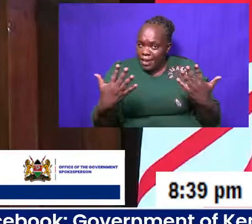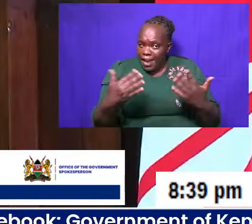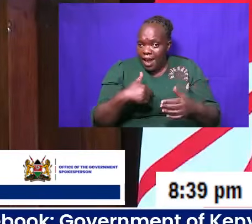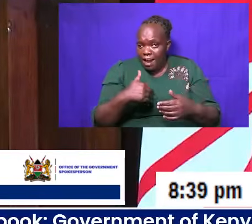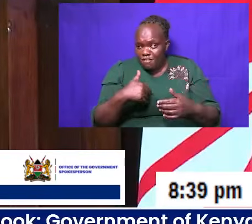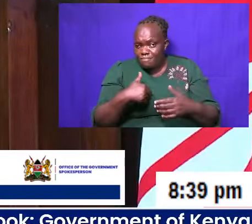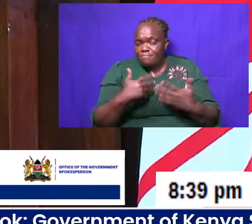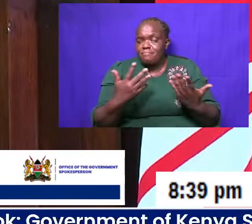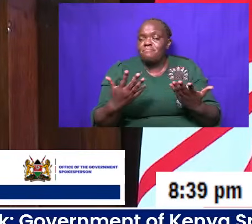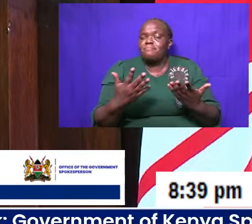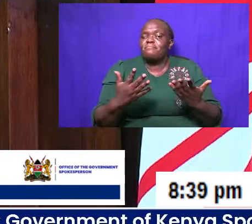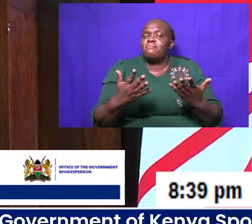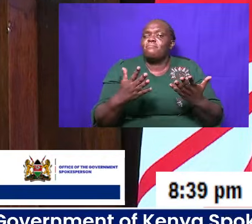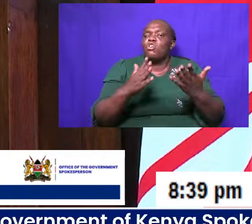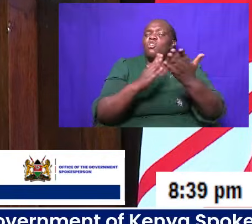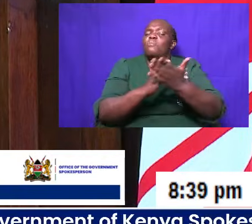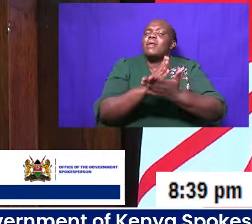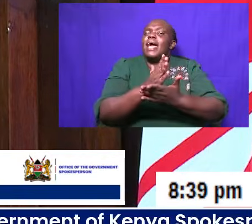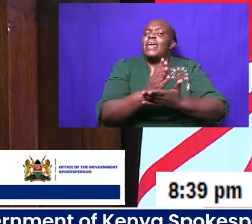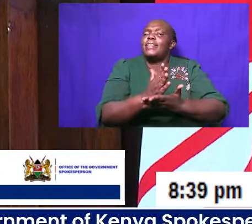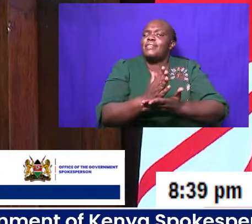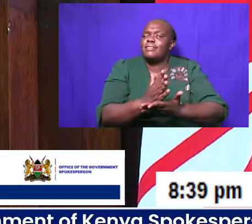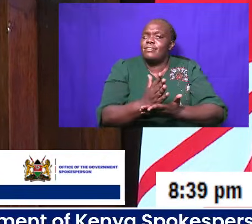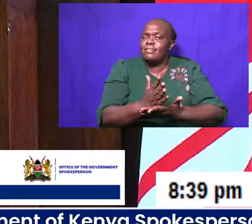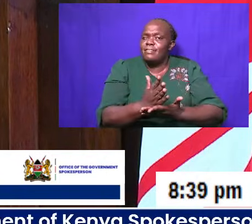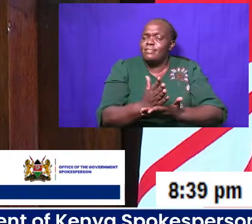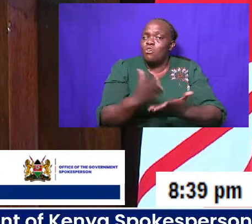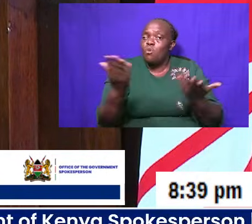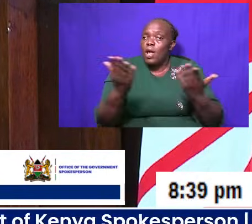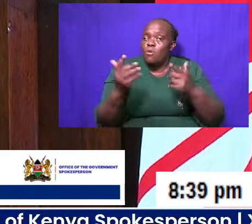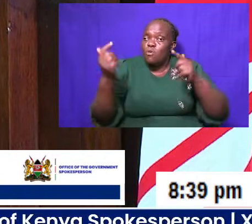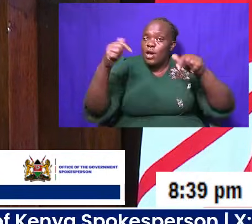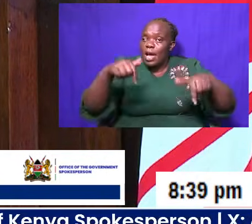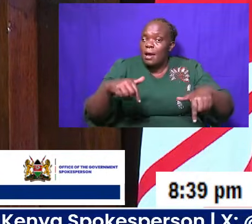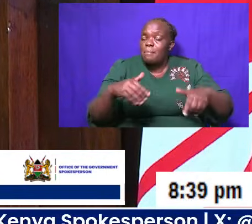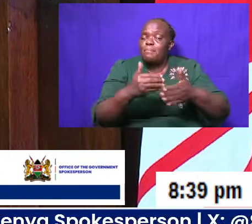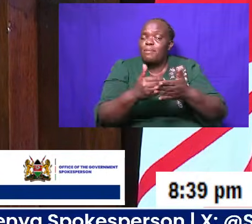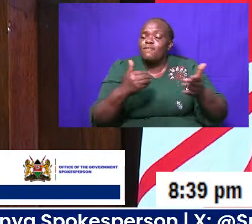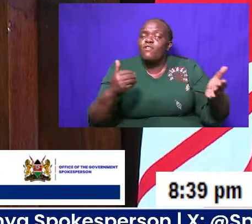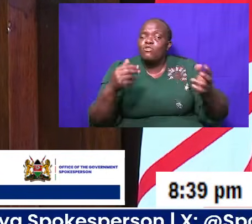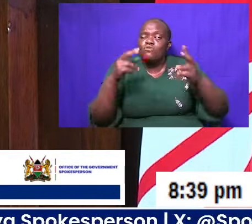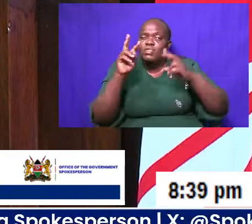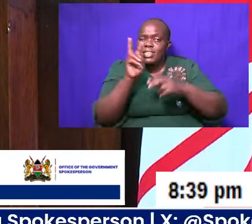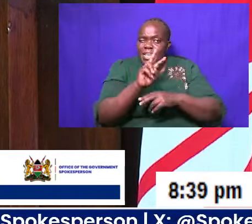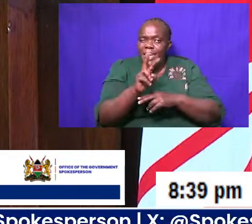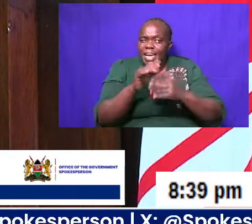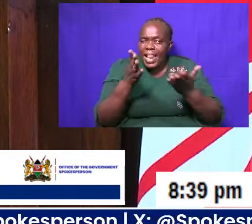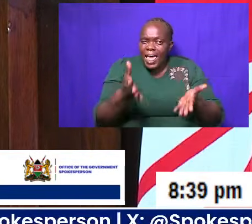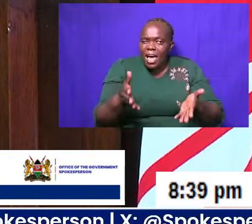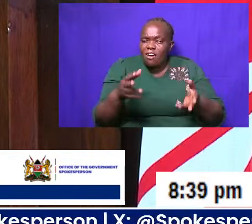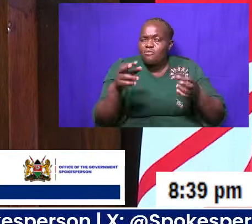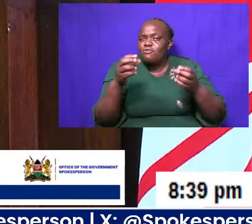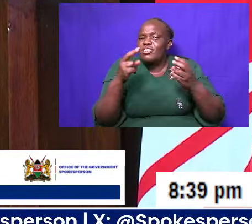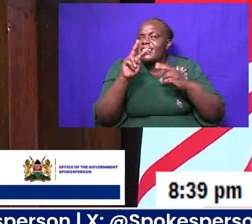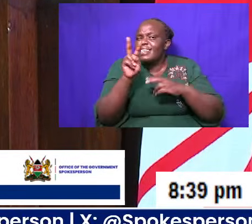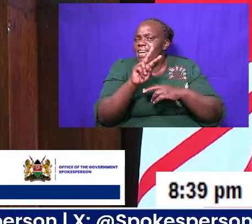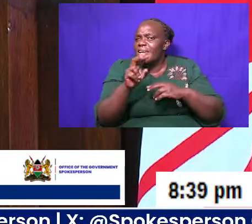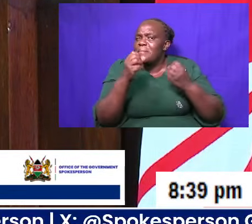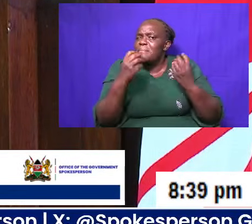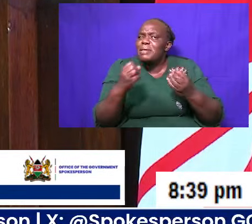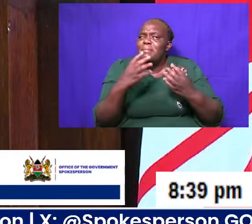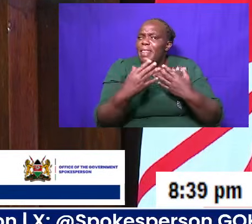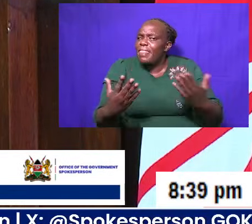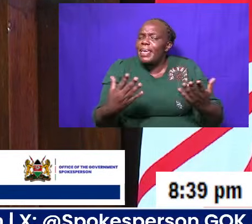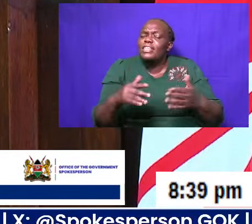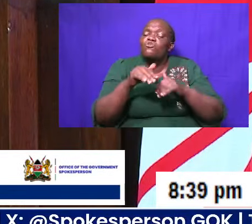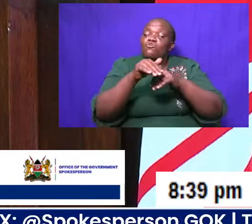matters of compliance. I mentioned that, where you come report, we are checking. Like now we check many things. Are you compliant with the